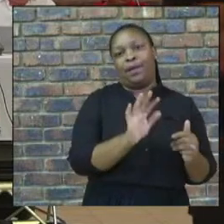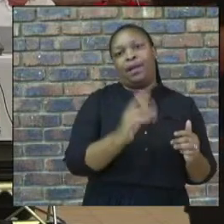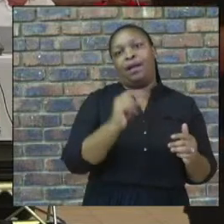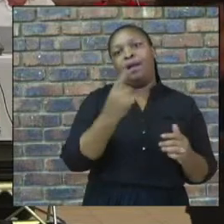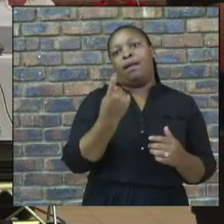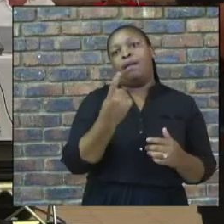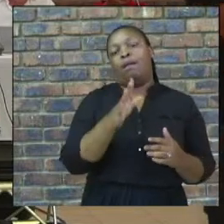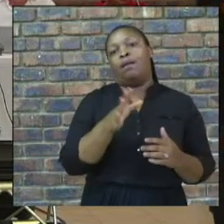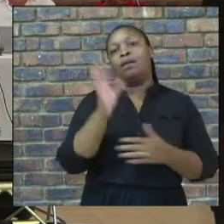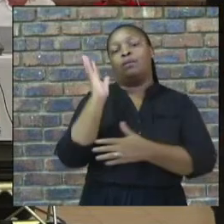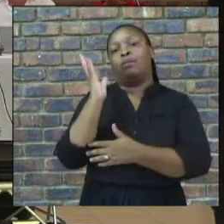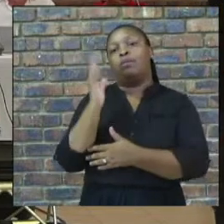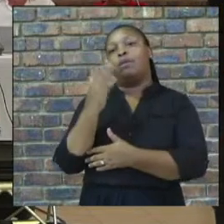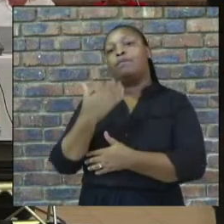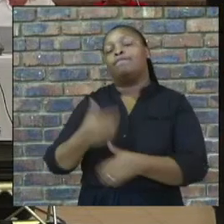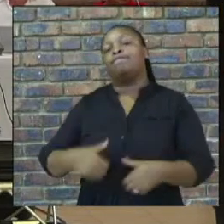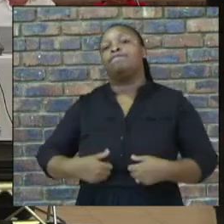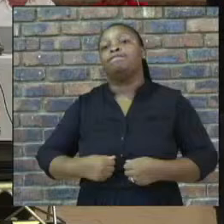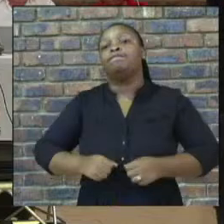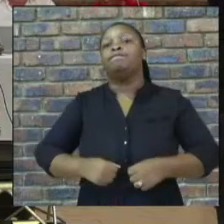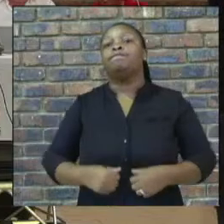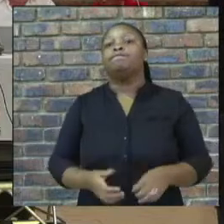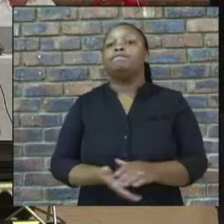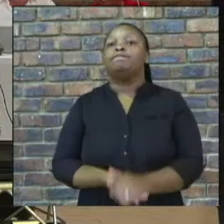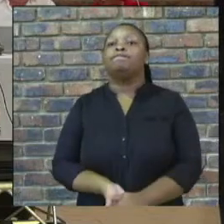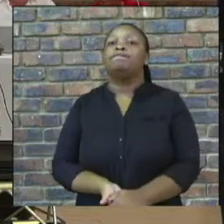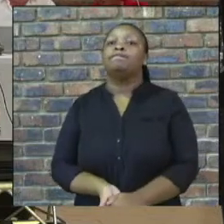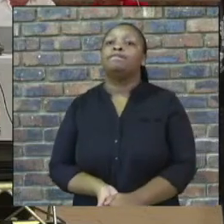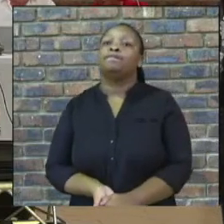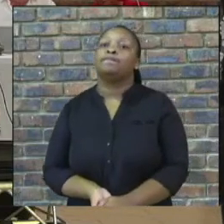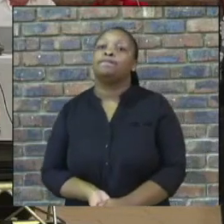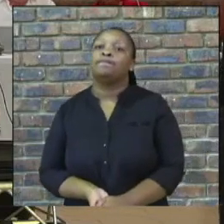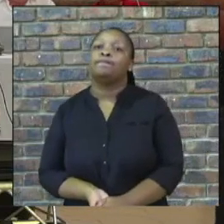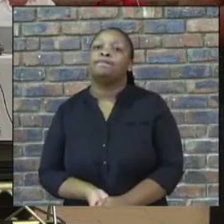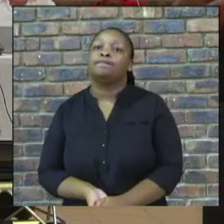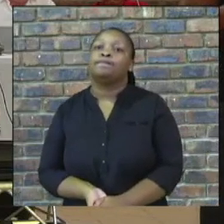side. Can I get man number 1? Yeah.